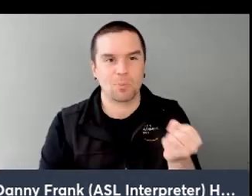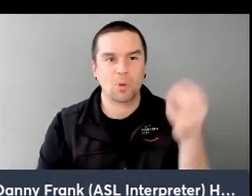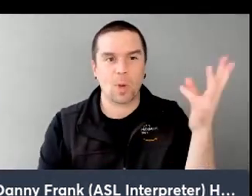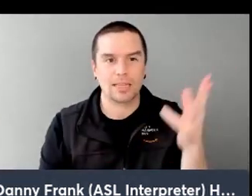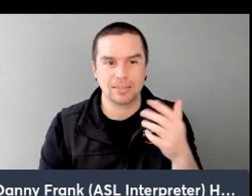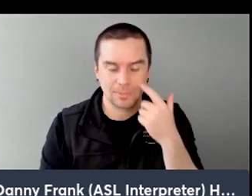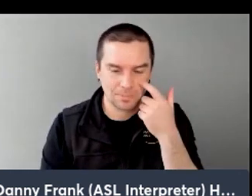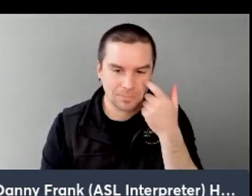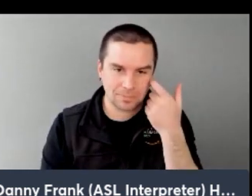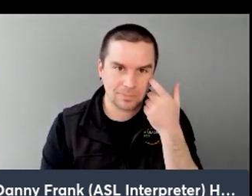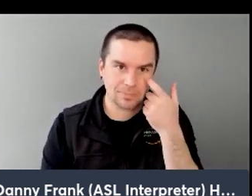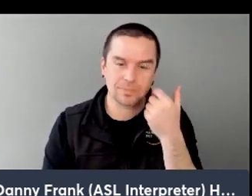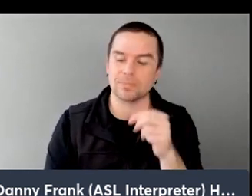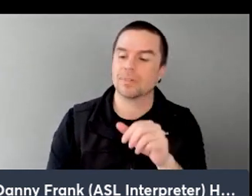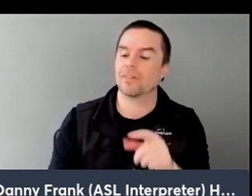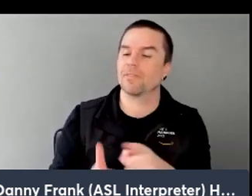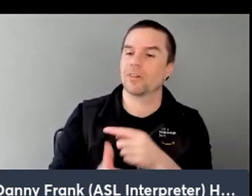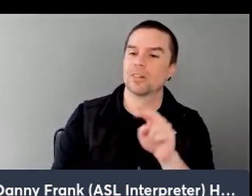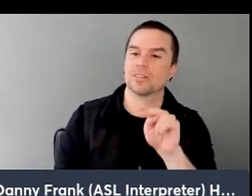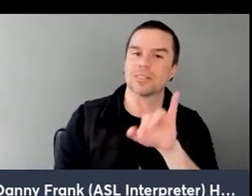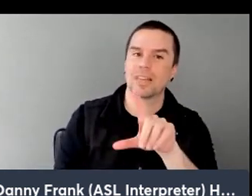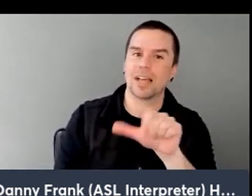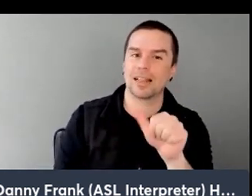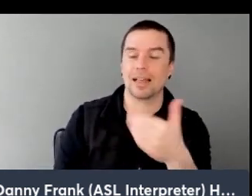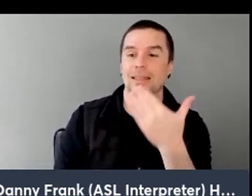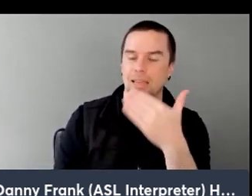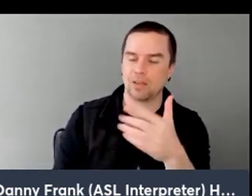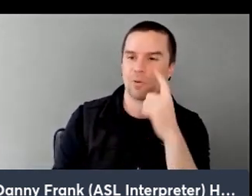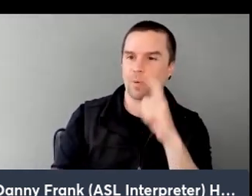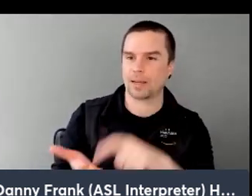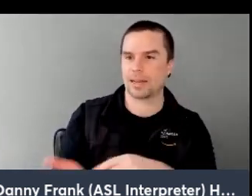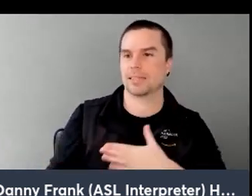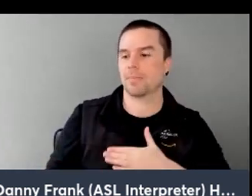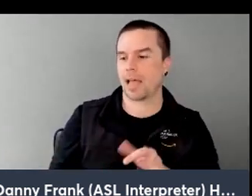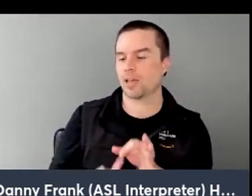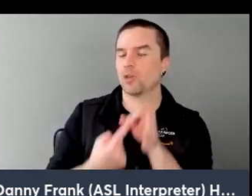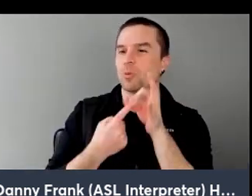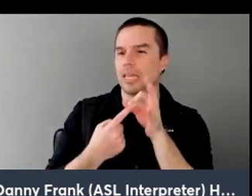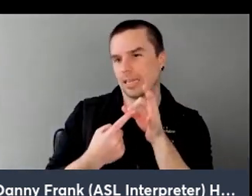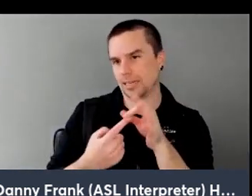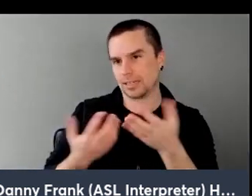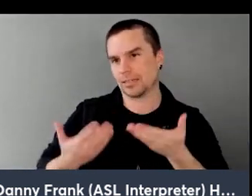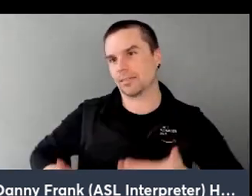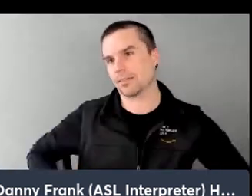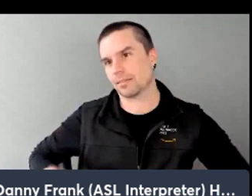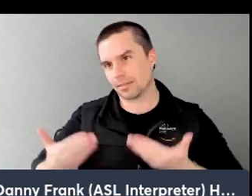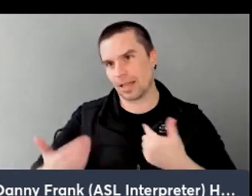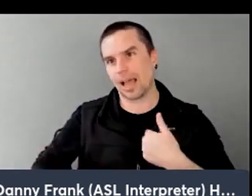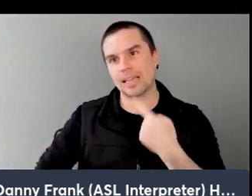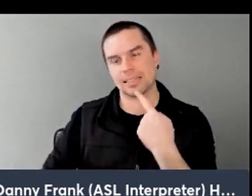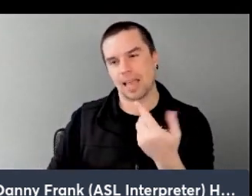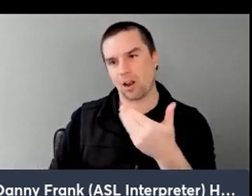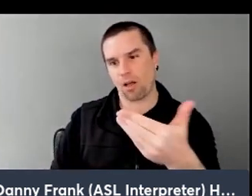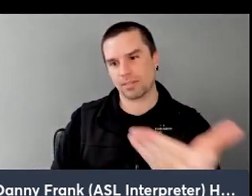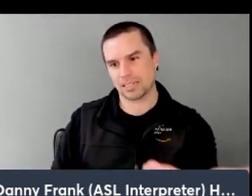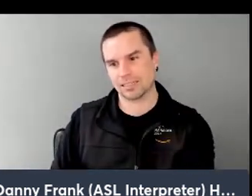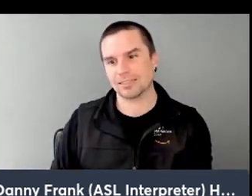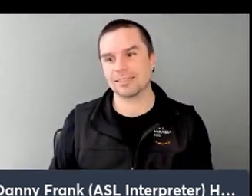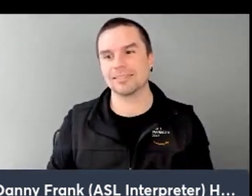Nyla, thank you, first of all, for recognizing how unique I am. I often say it all the time. But yeah,